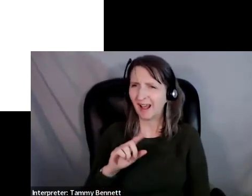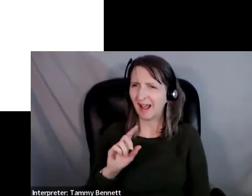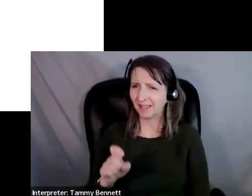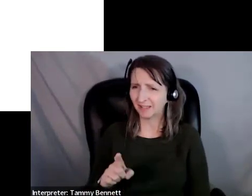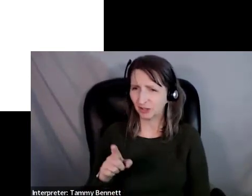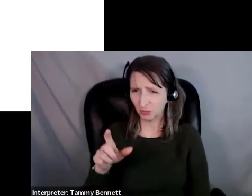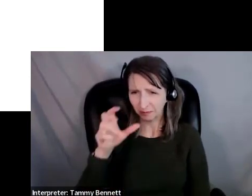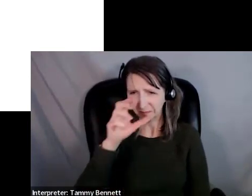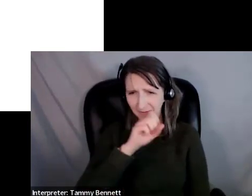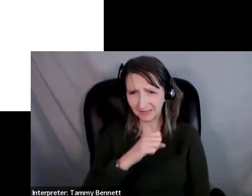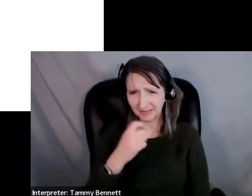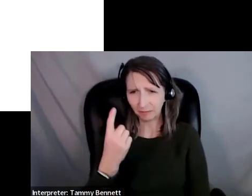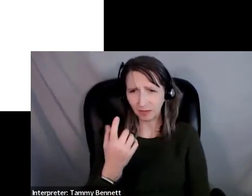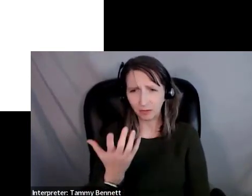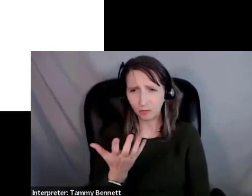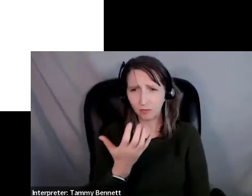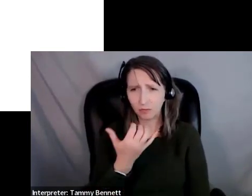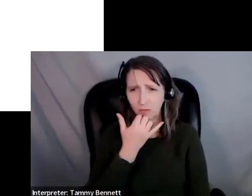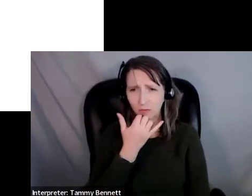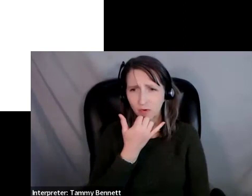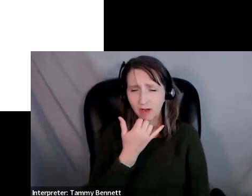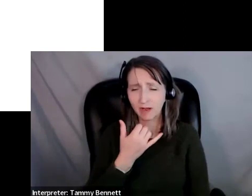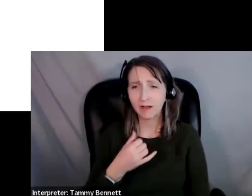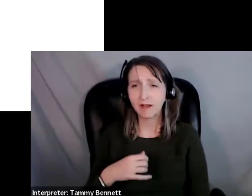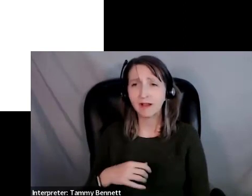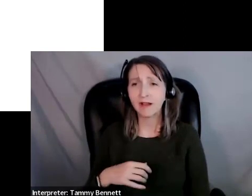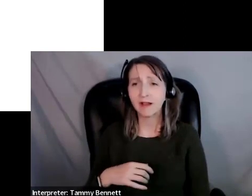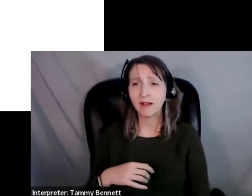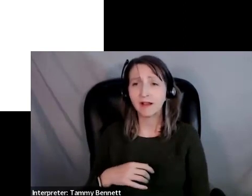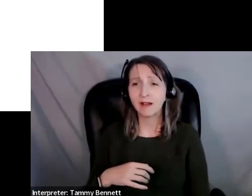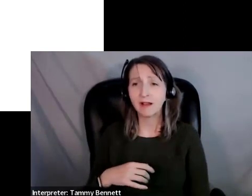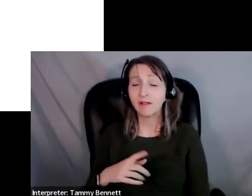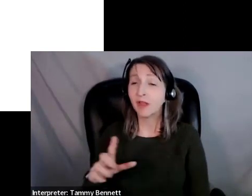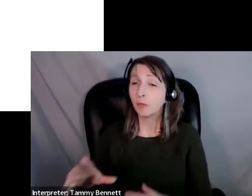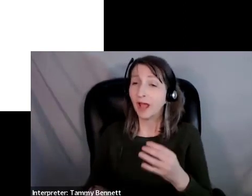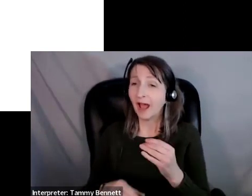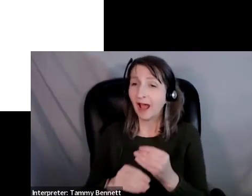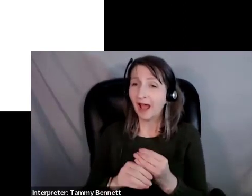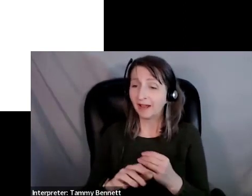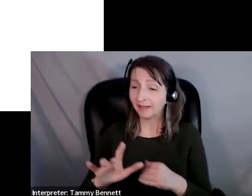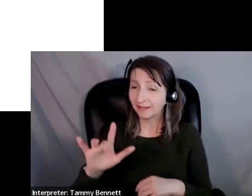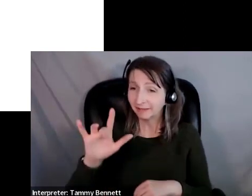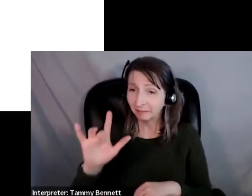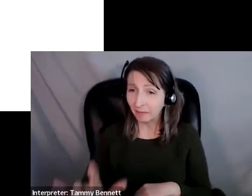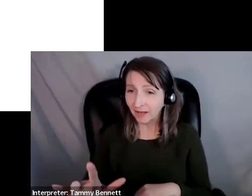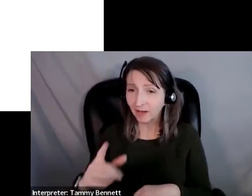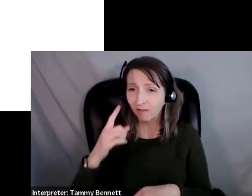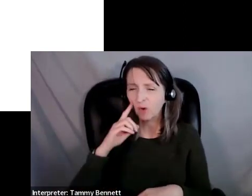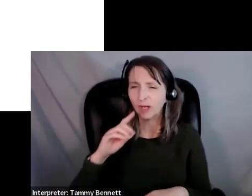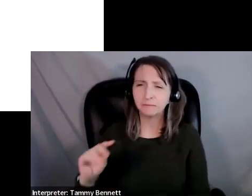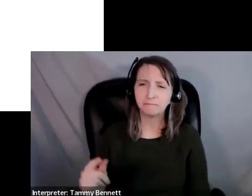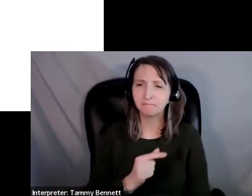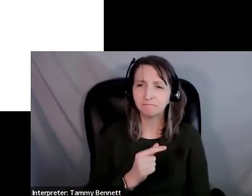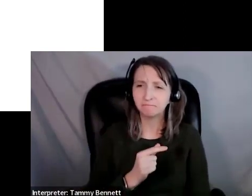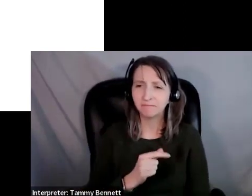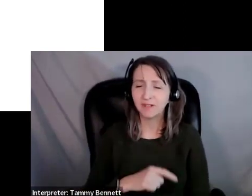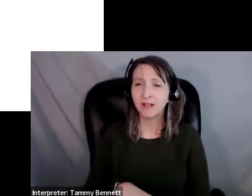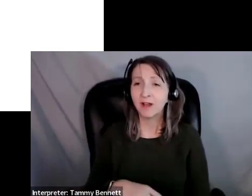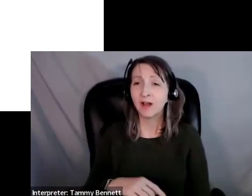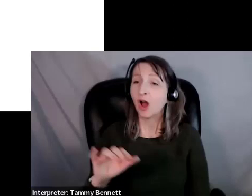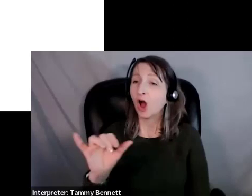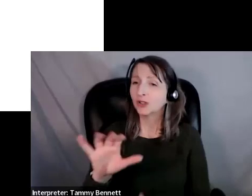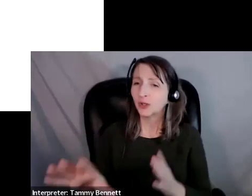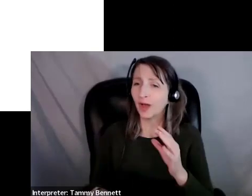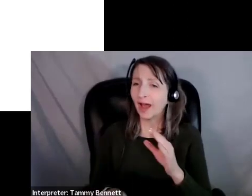did you miss something? Like what's wrong? And he, then we added an old man button and we added a character that he knew from a show